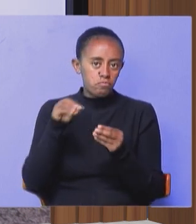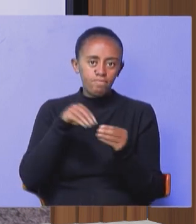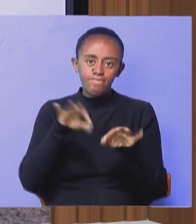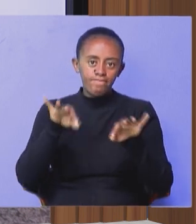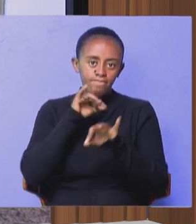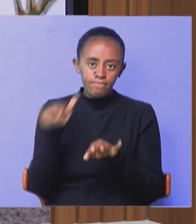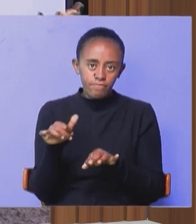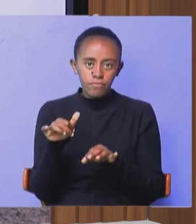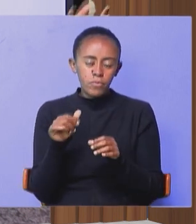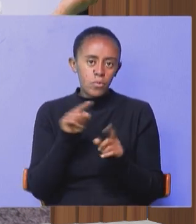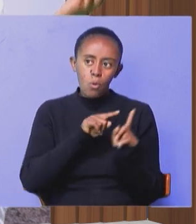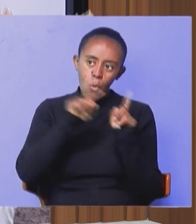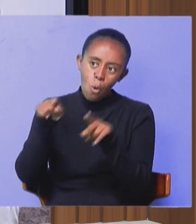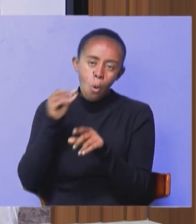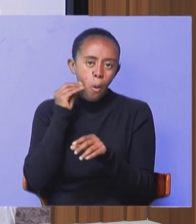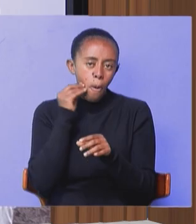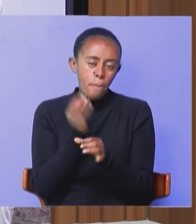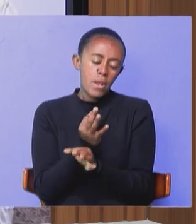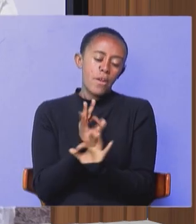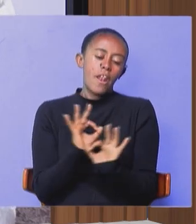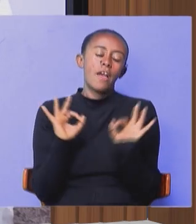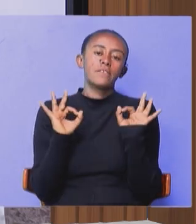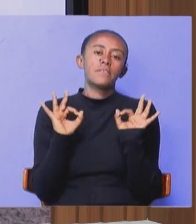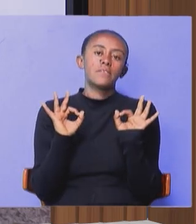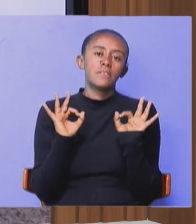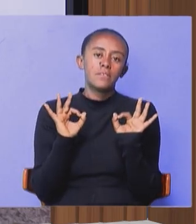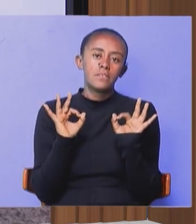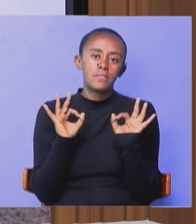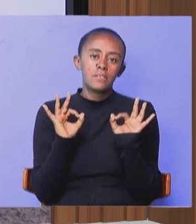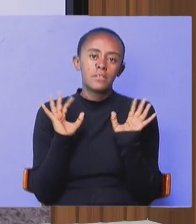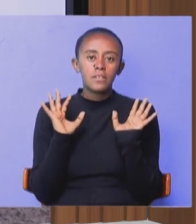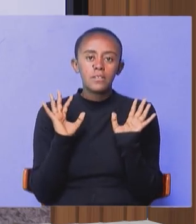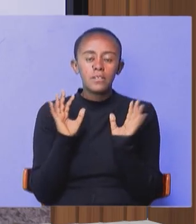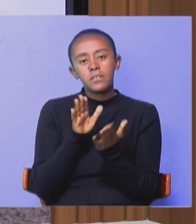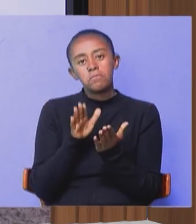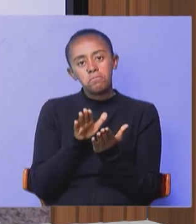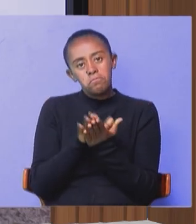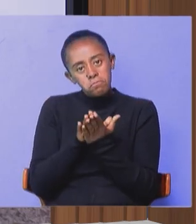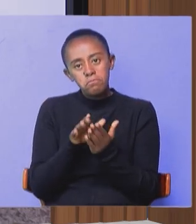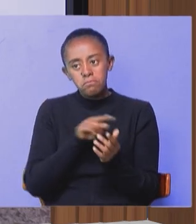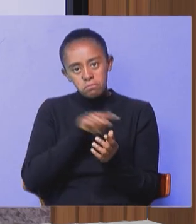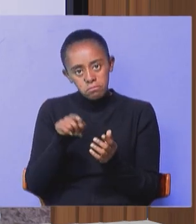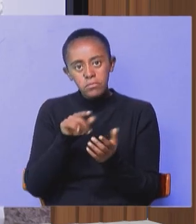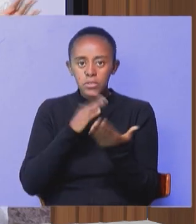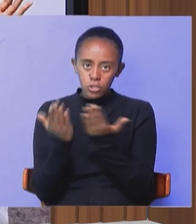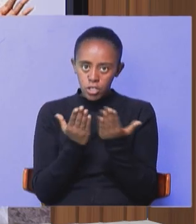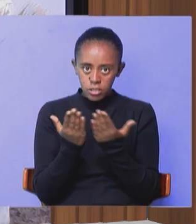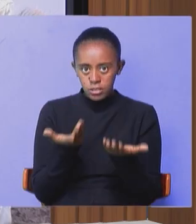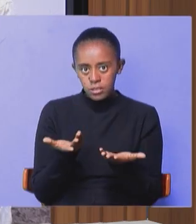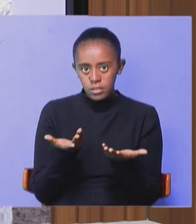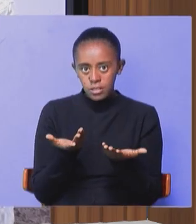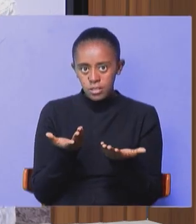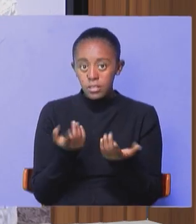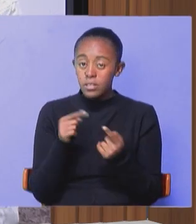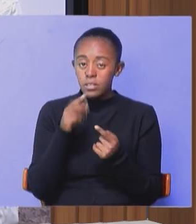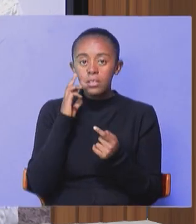They could just go home, relax a little bit, and then go to their schoolwork or studies. So if that's